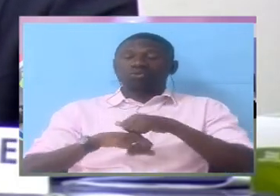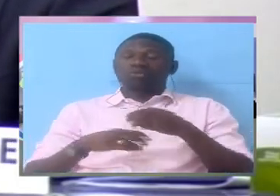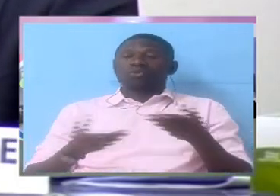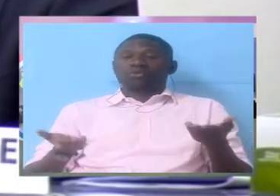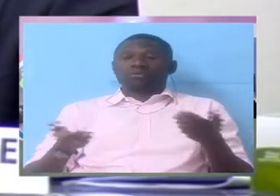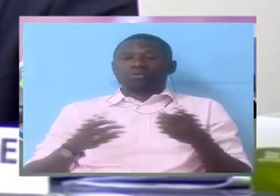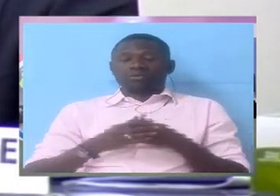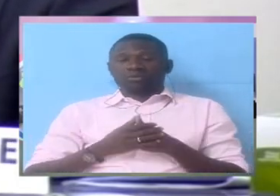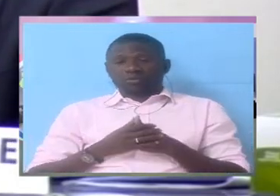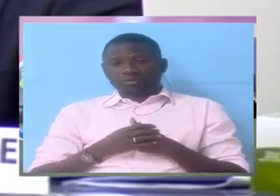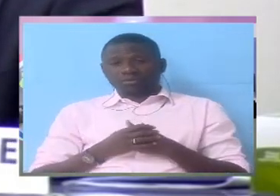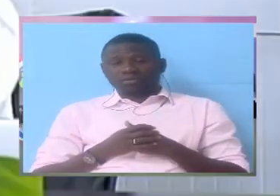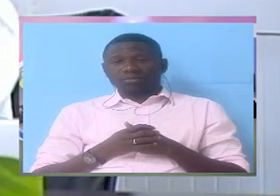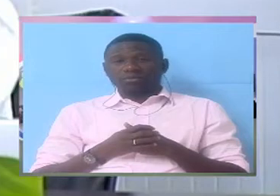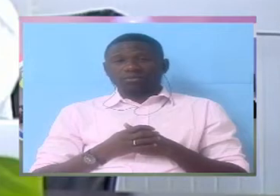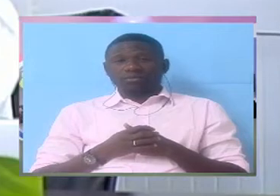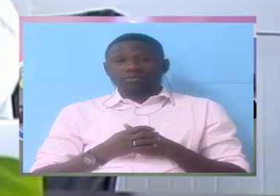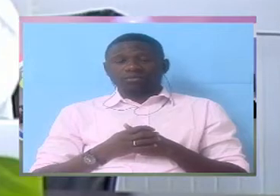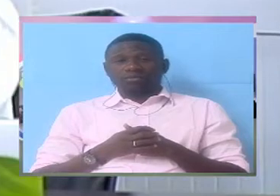They